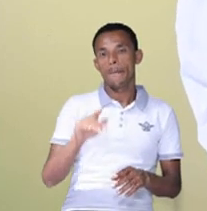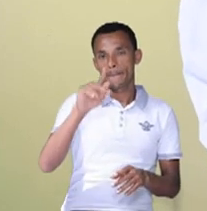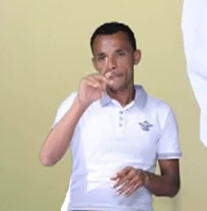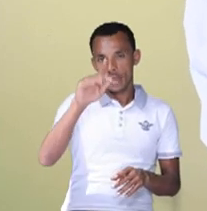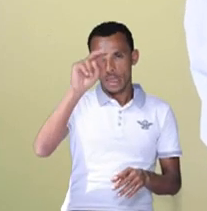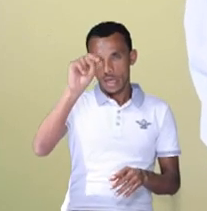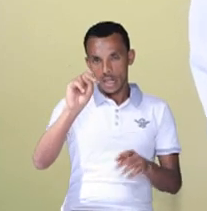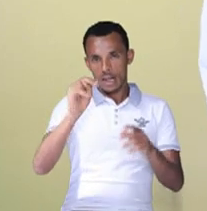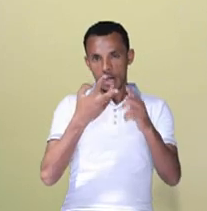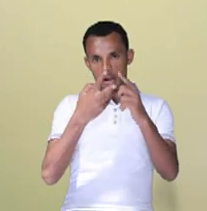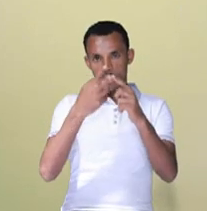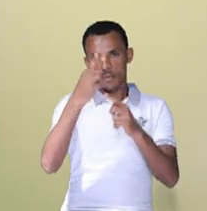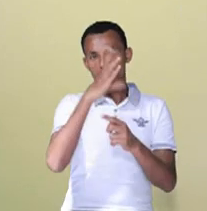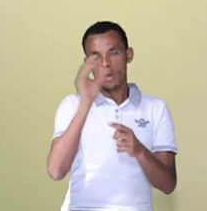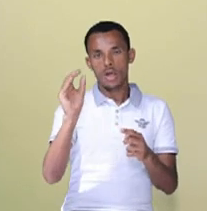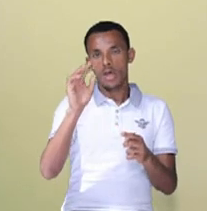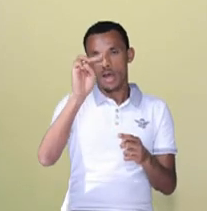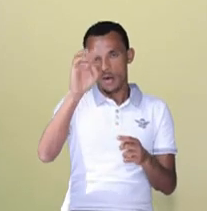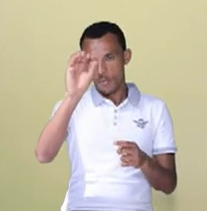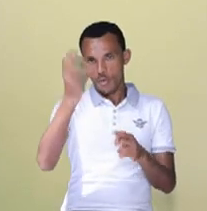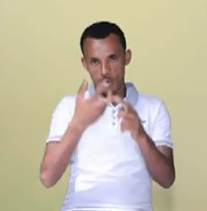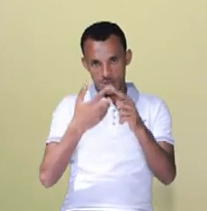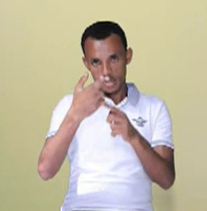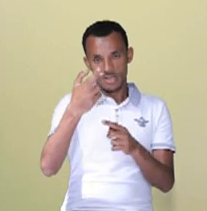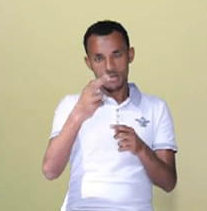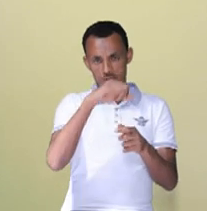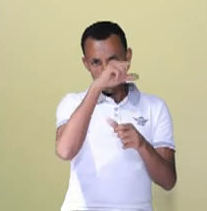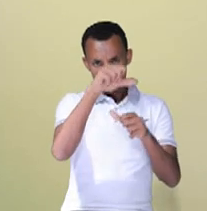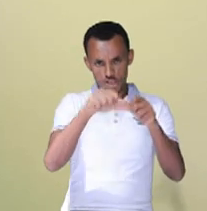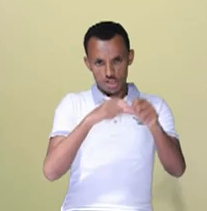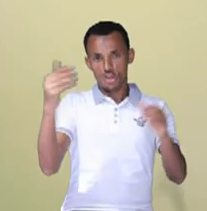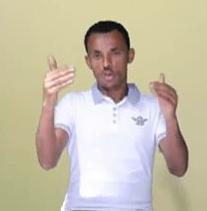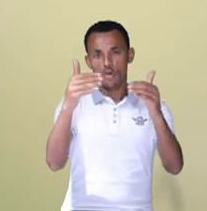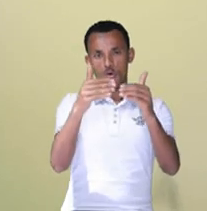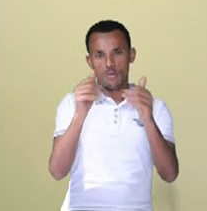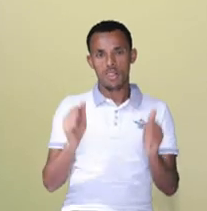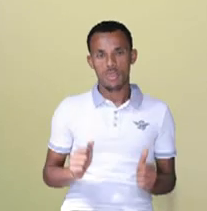bisect the diagonal MAO, bisect each equivalent.